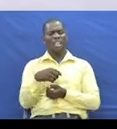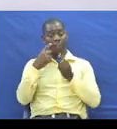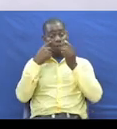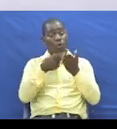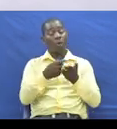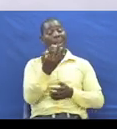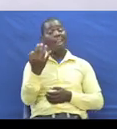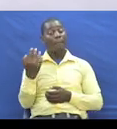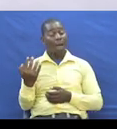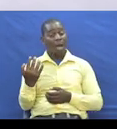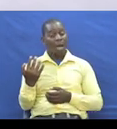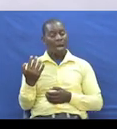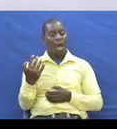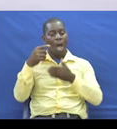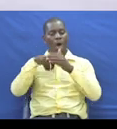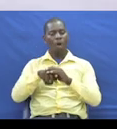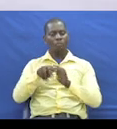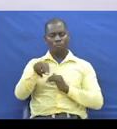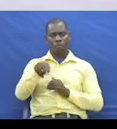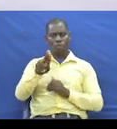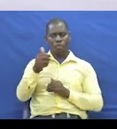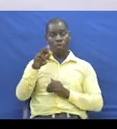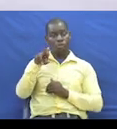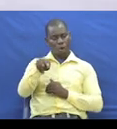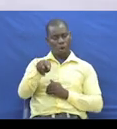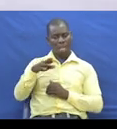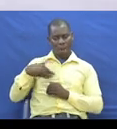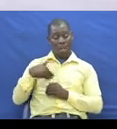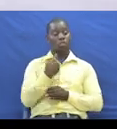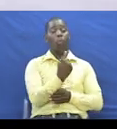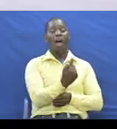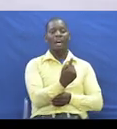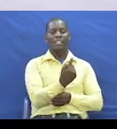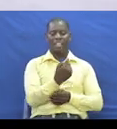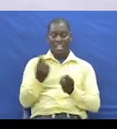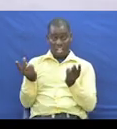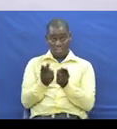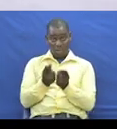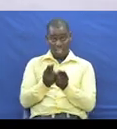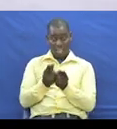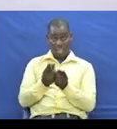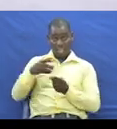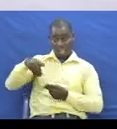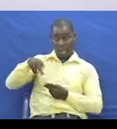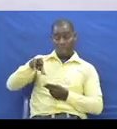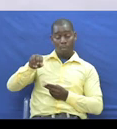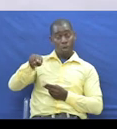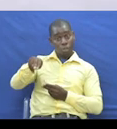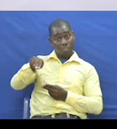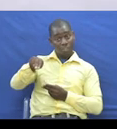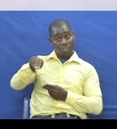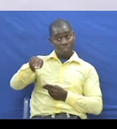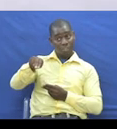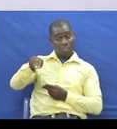of which if you look to the number of neutron here is going to be 1, and the number of proton, so I